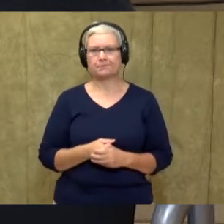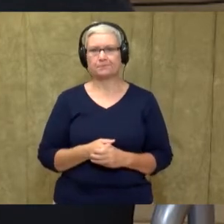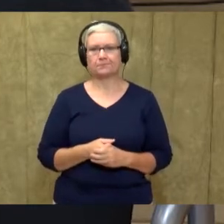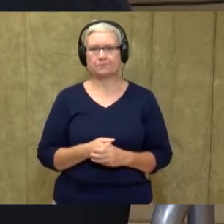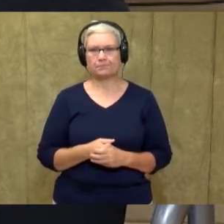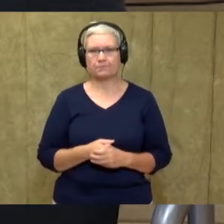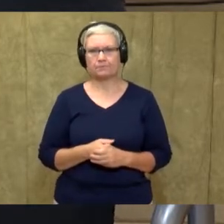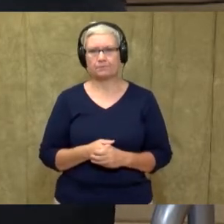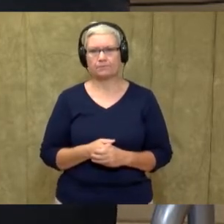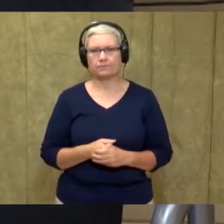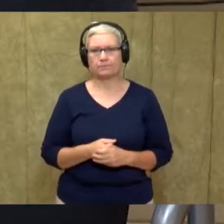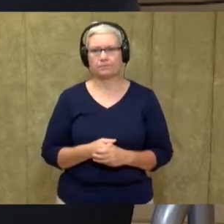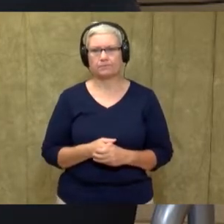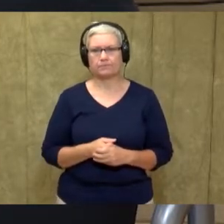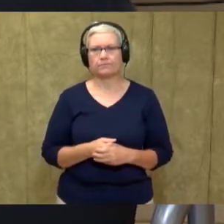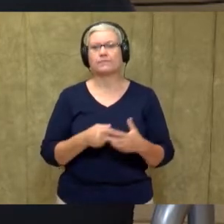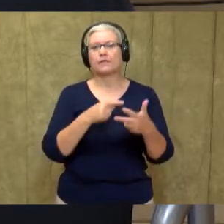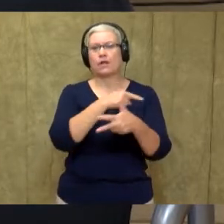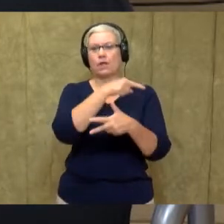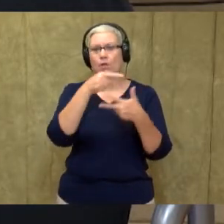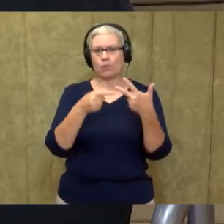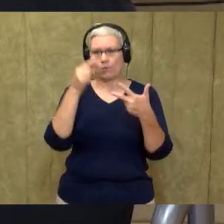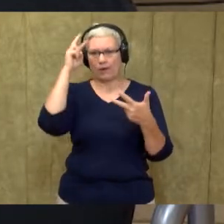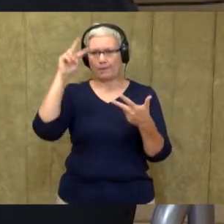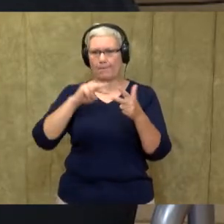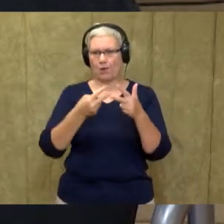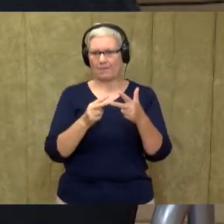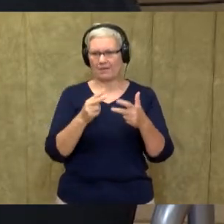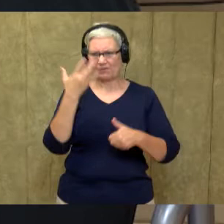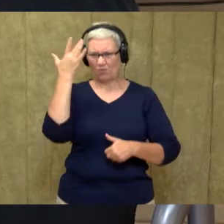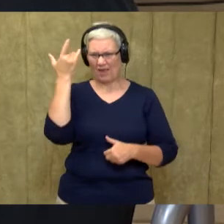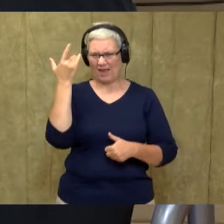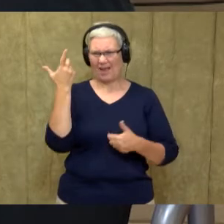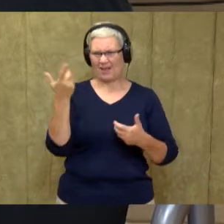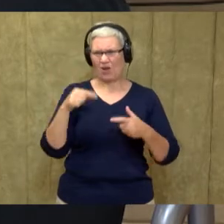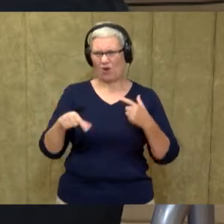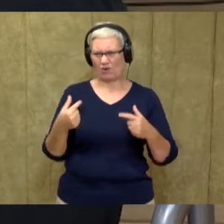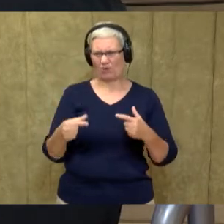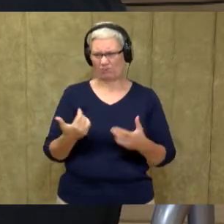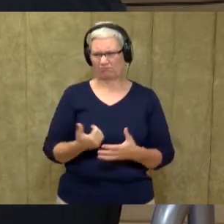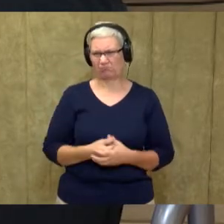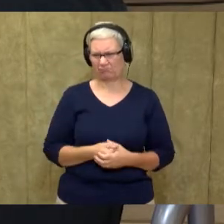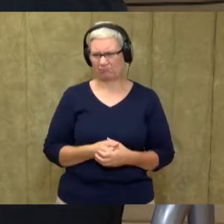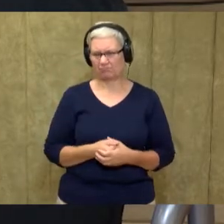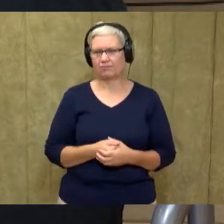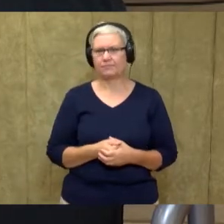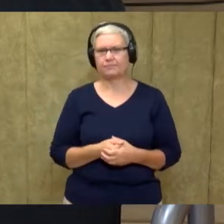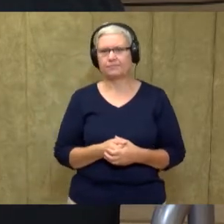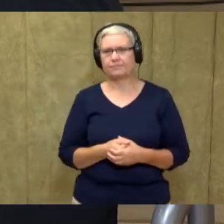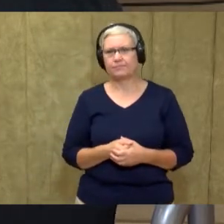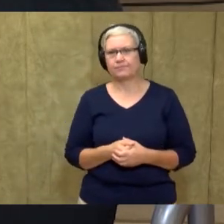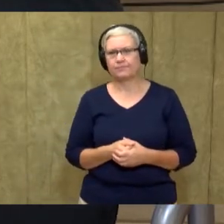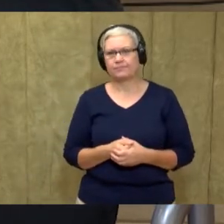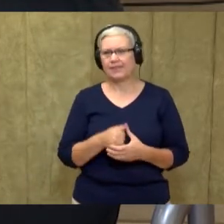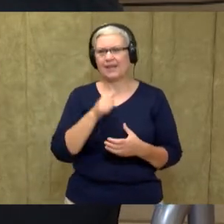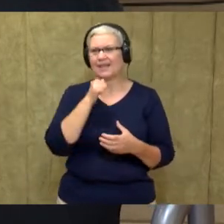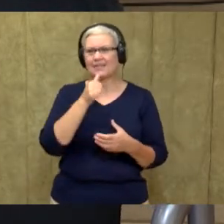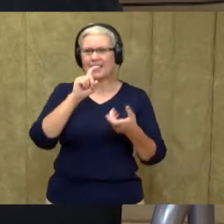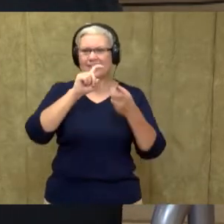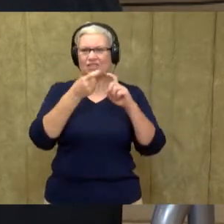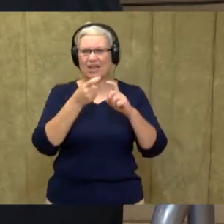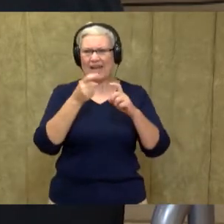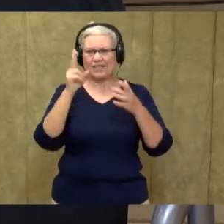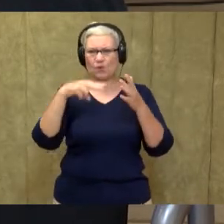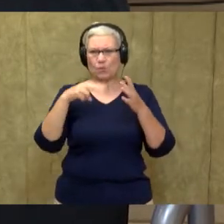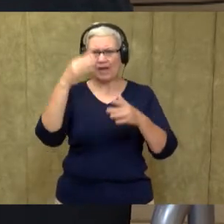There are basically three purposes of an argument. And please note that it's not always to change a reader's mind,